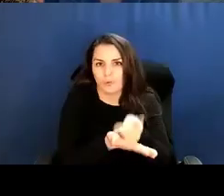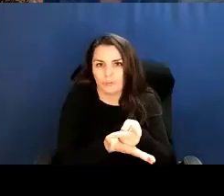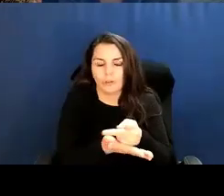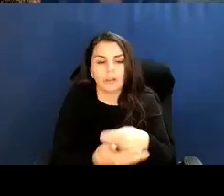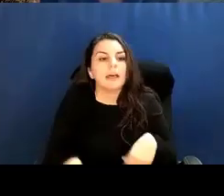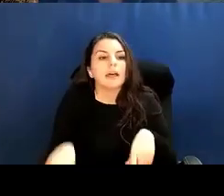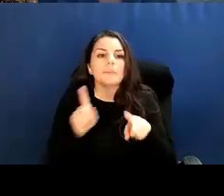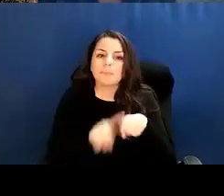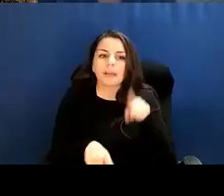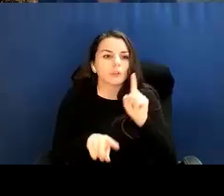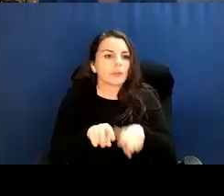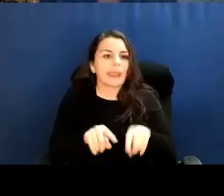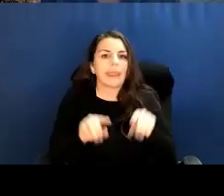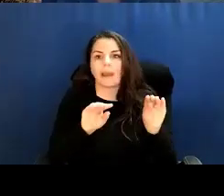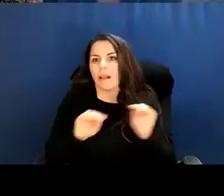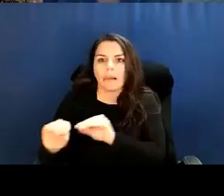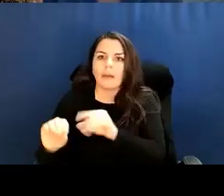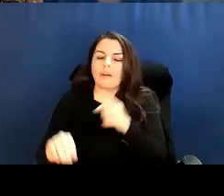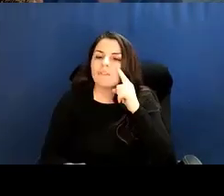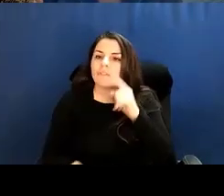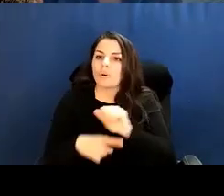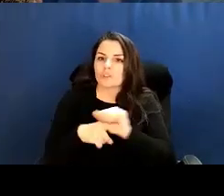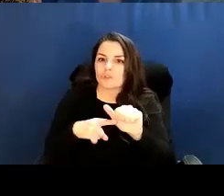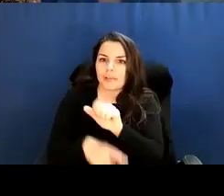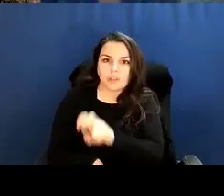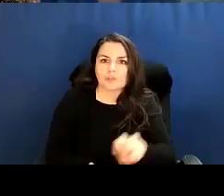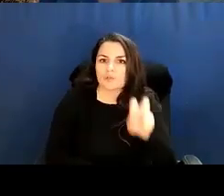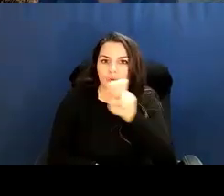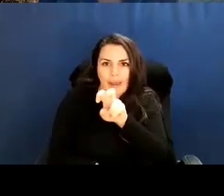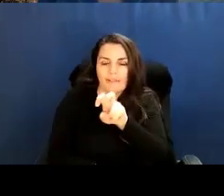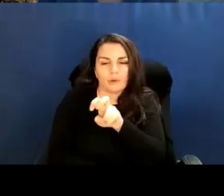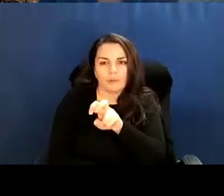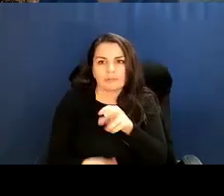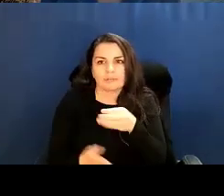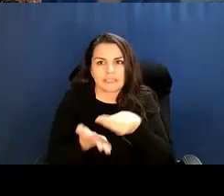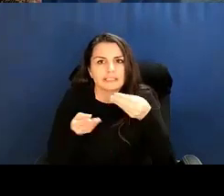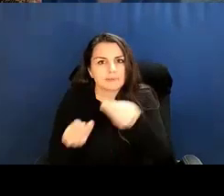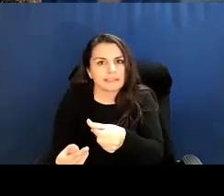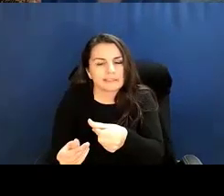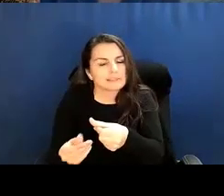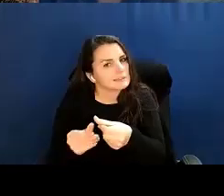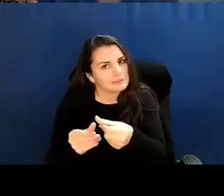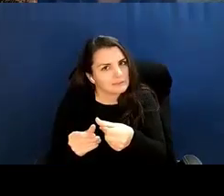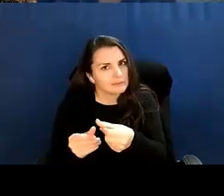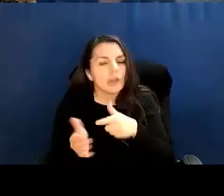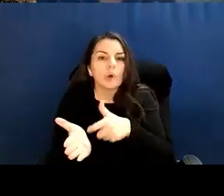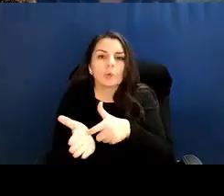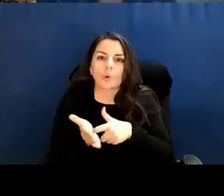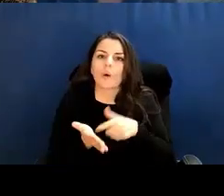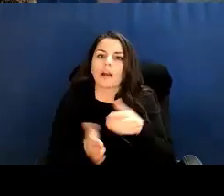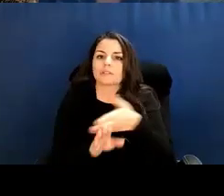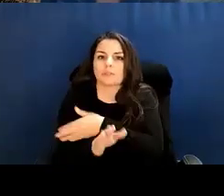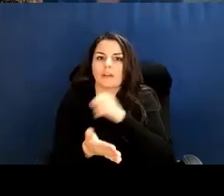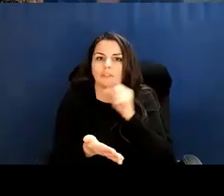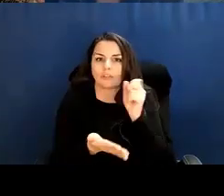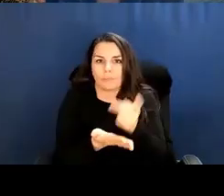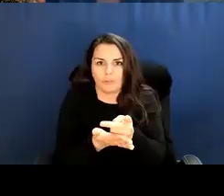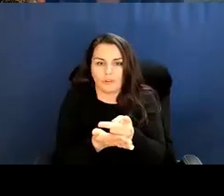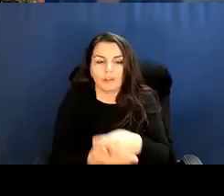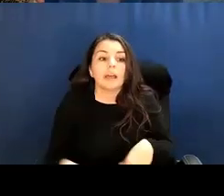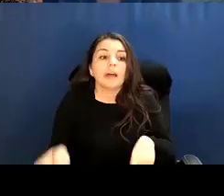before, and in some, for some ICs, they issue a notice of award that will fund both pre-docs and